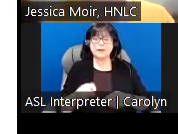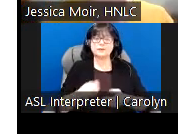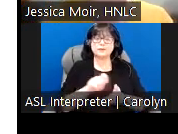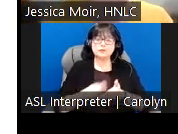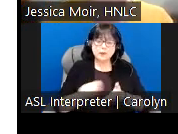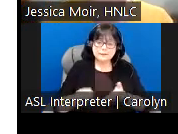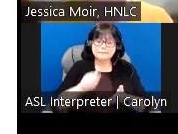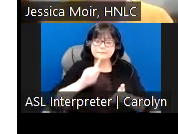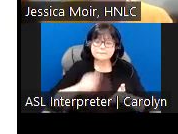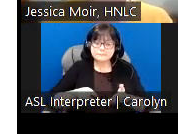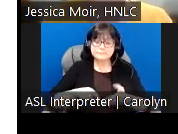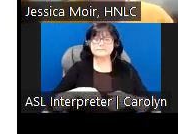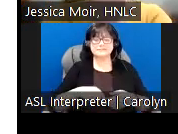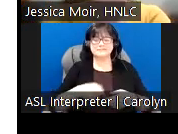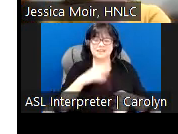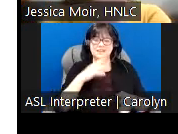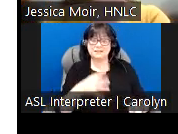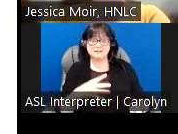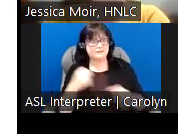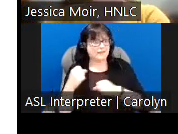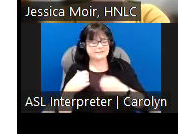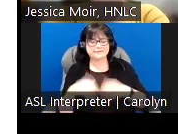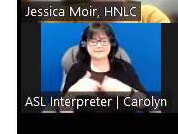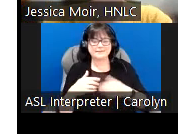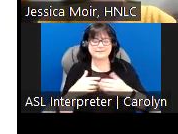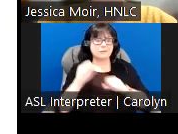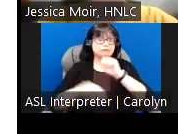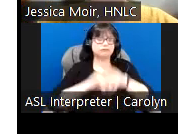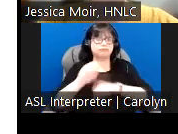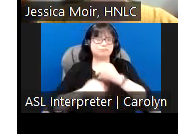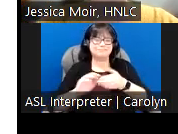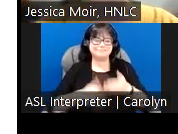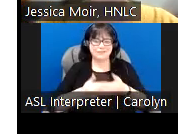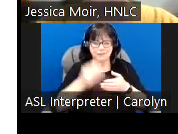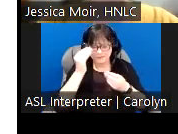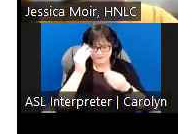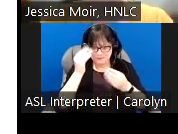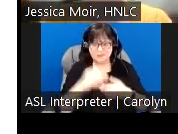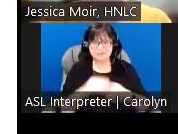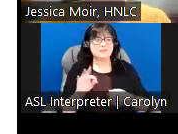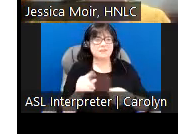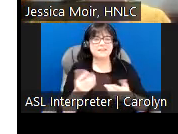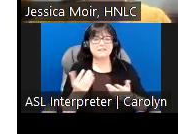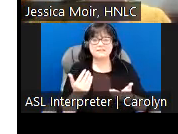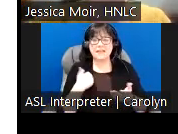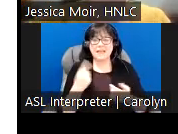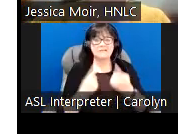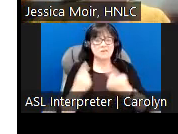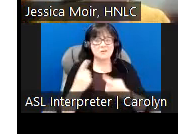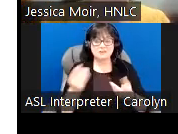So I talked really fast, tried to get you a lot of information in there. So if you have questions, let me